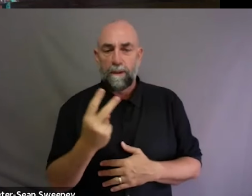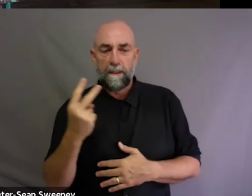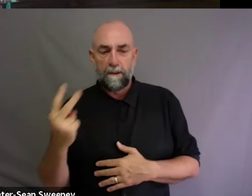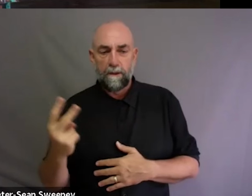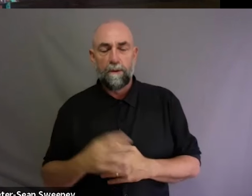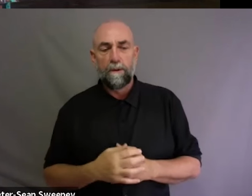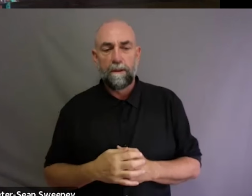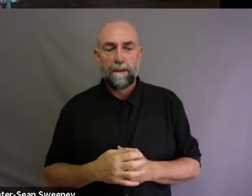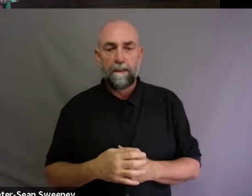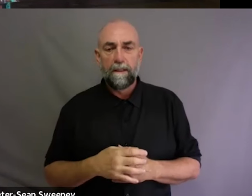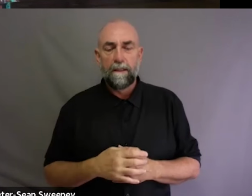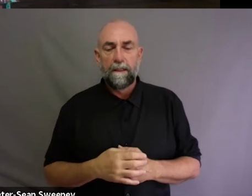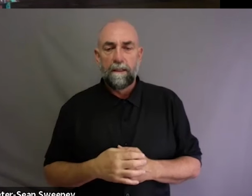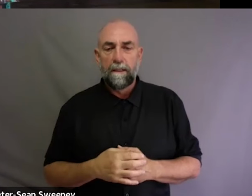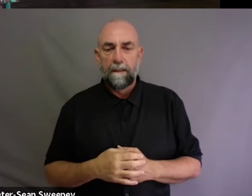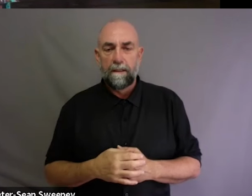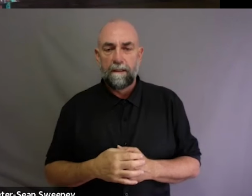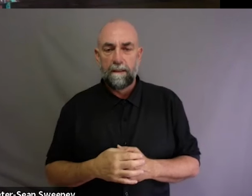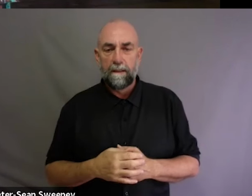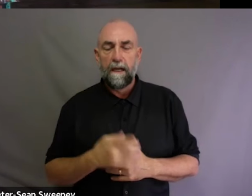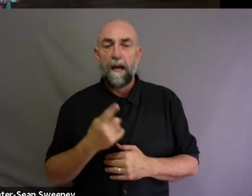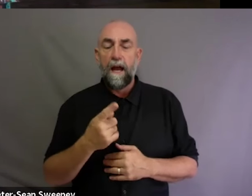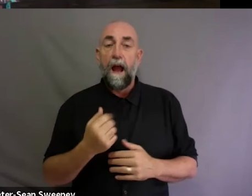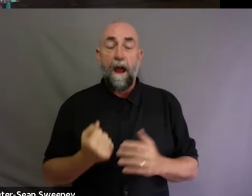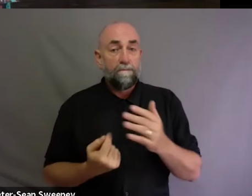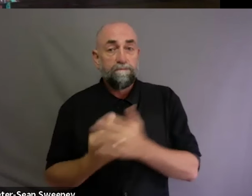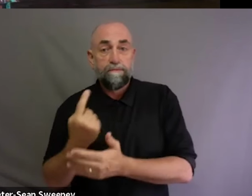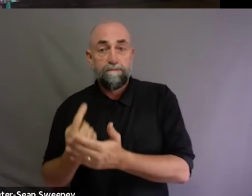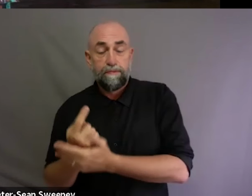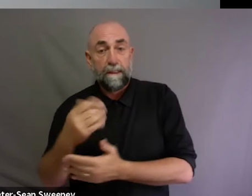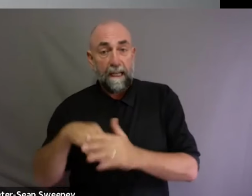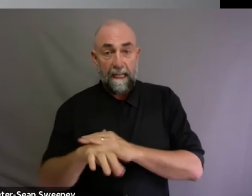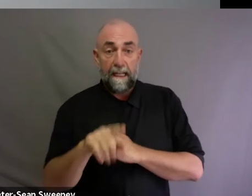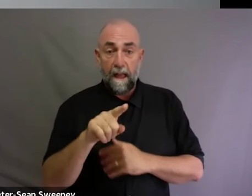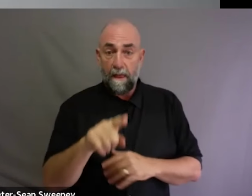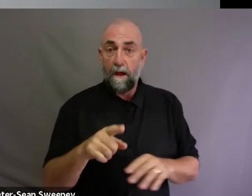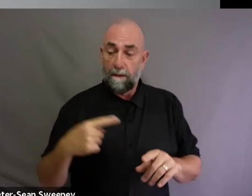between in those years.